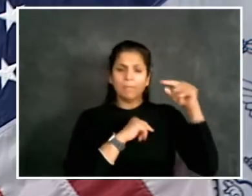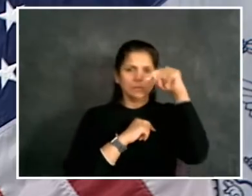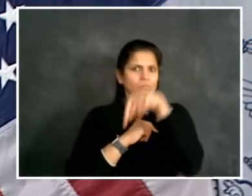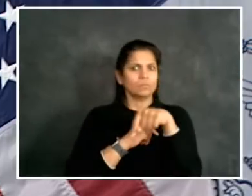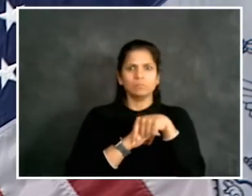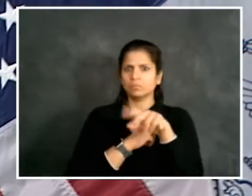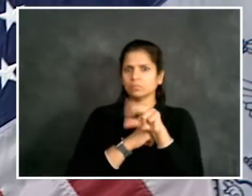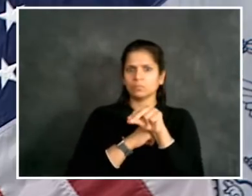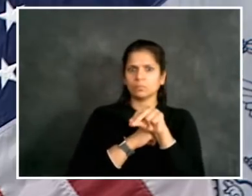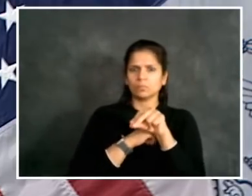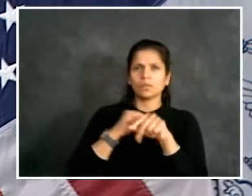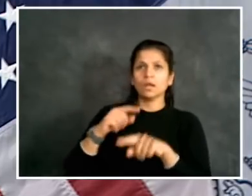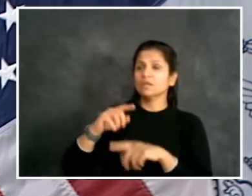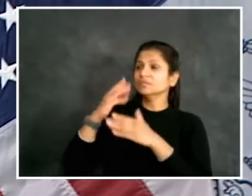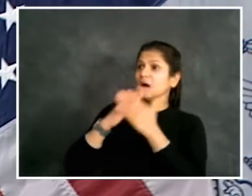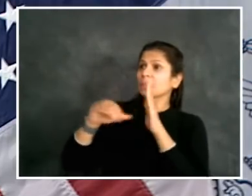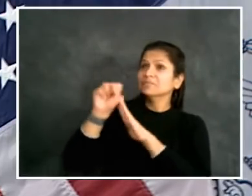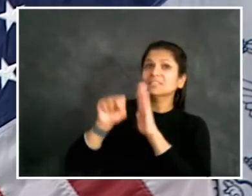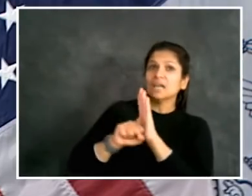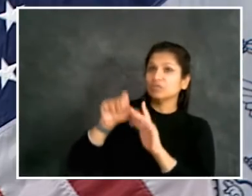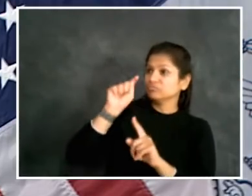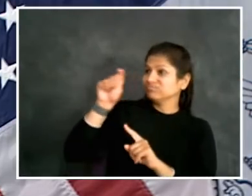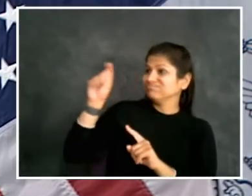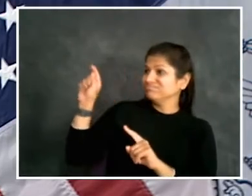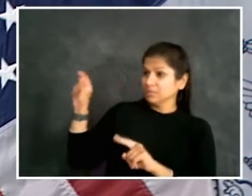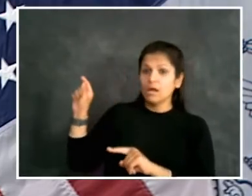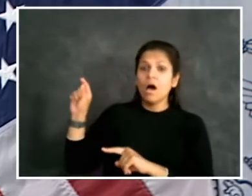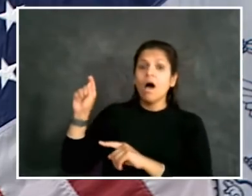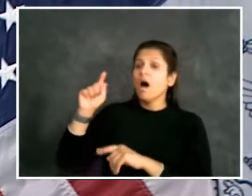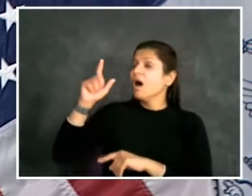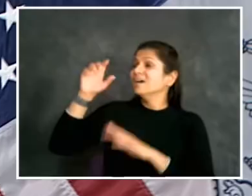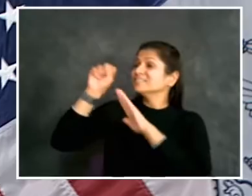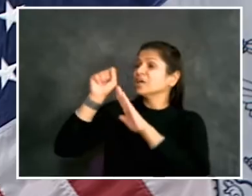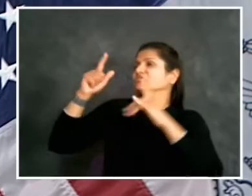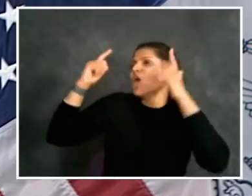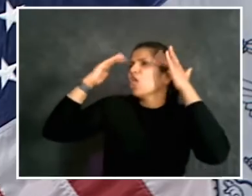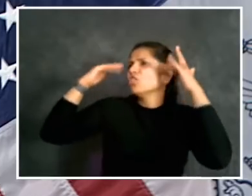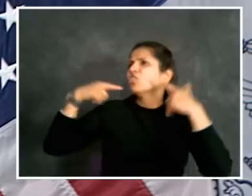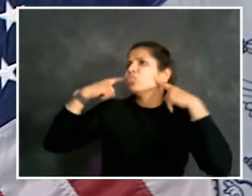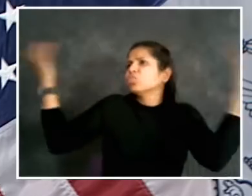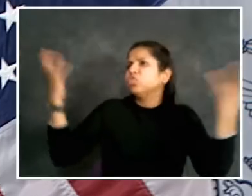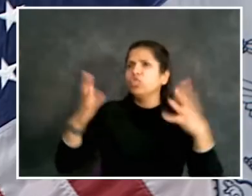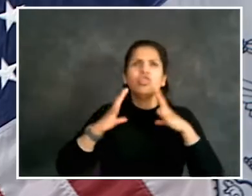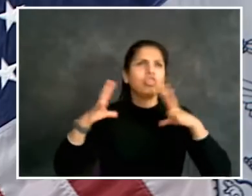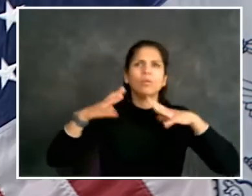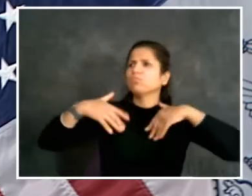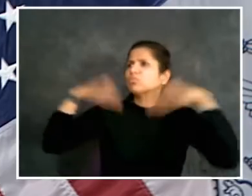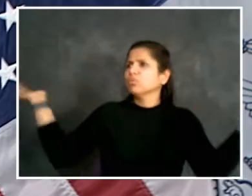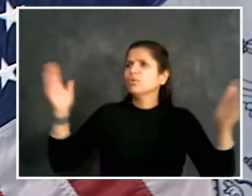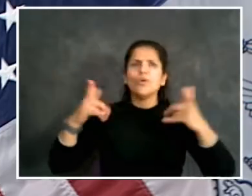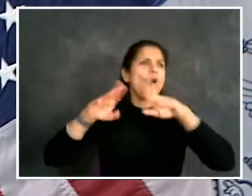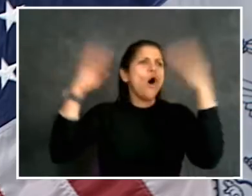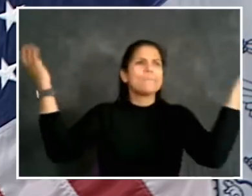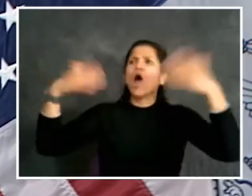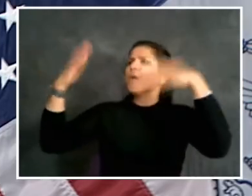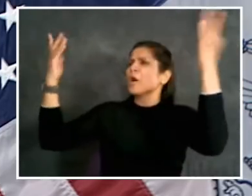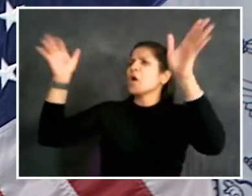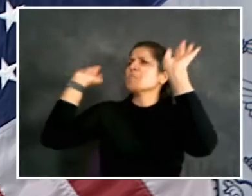luck out there, I fear they're gonna pay a steep price. And the president is not helping with that kind of